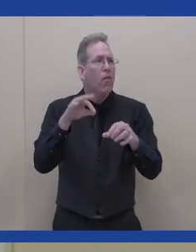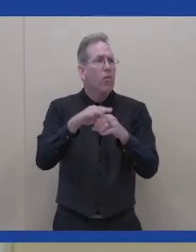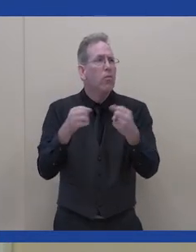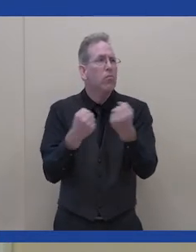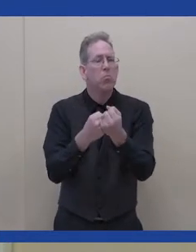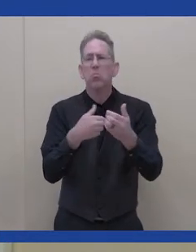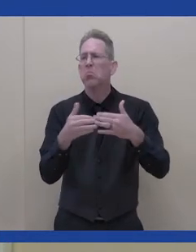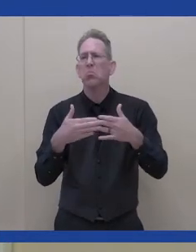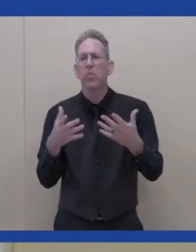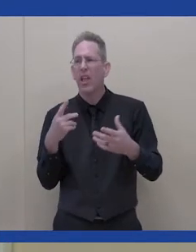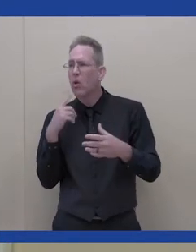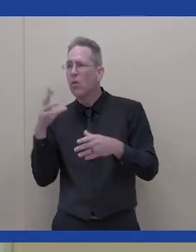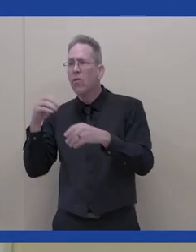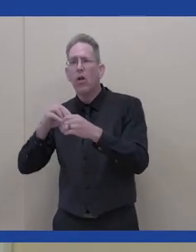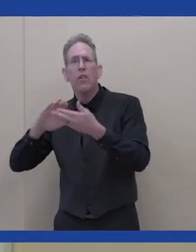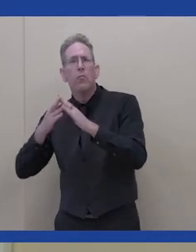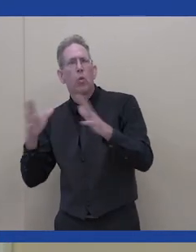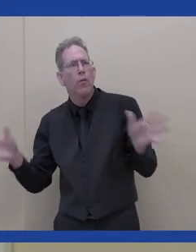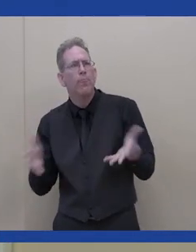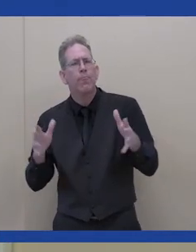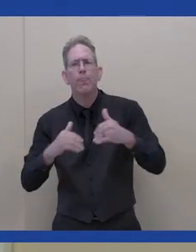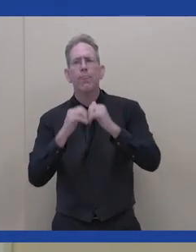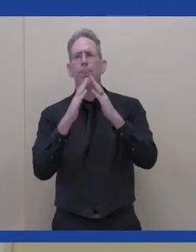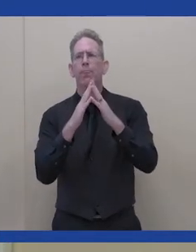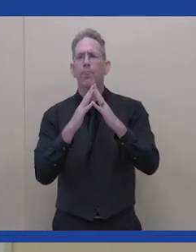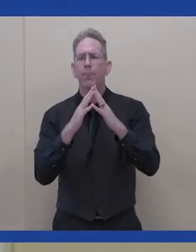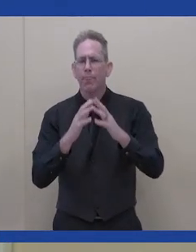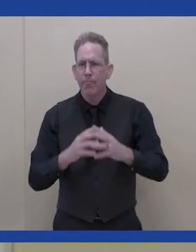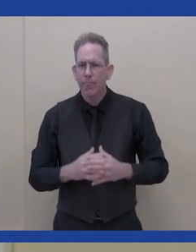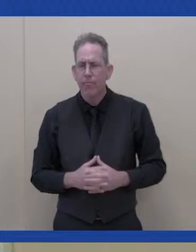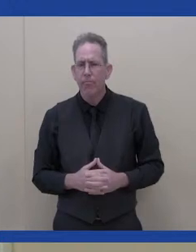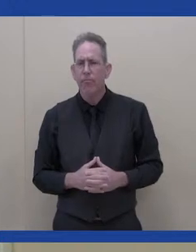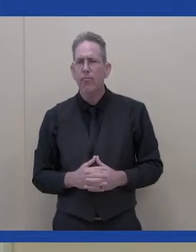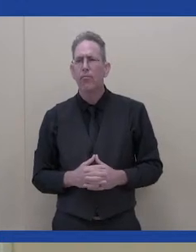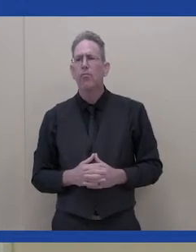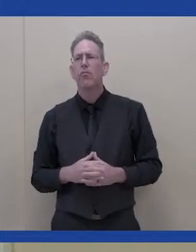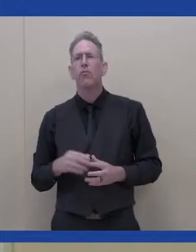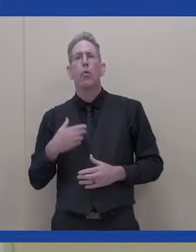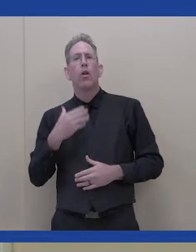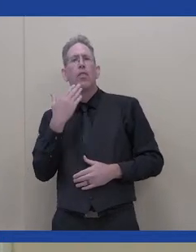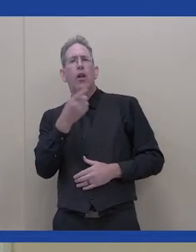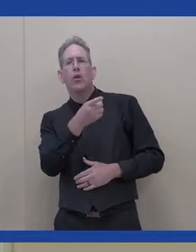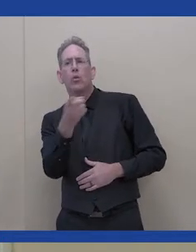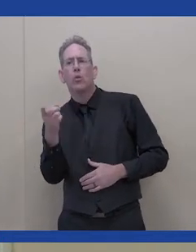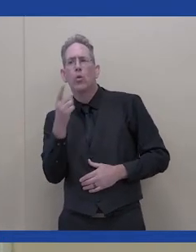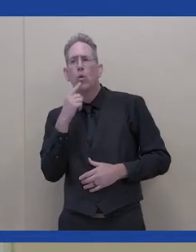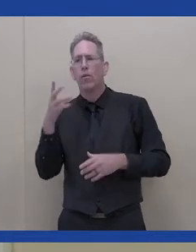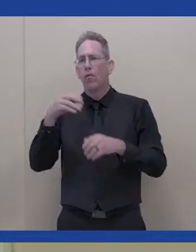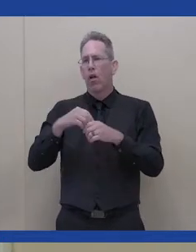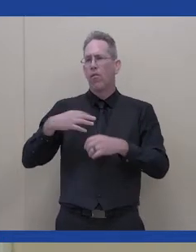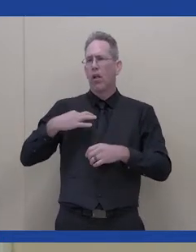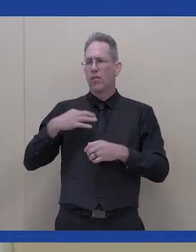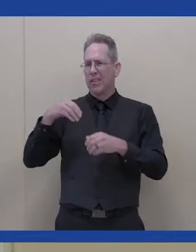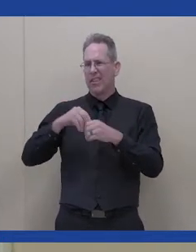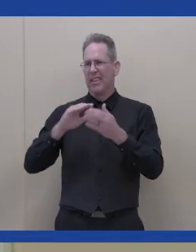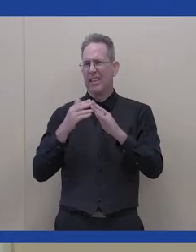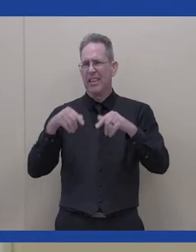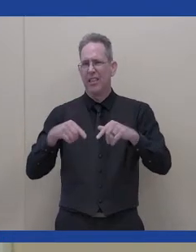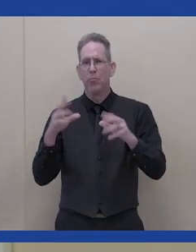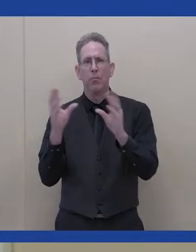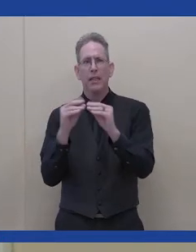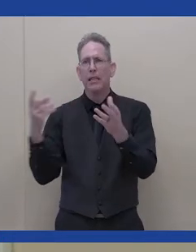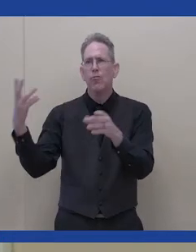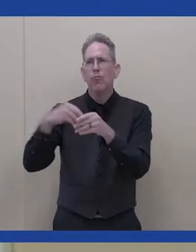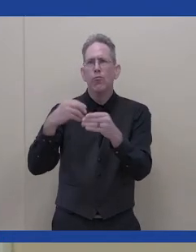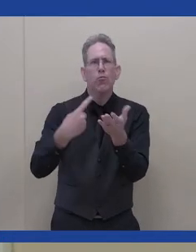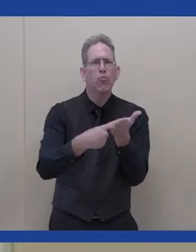itself. I also want to extend gratitude to my fellow candidates in the town meeting election for their thoughtful engagement on the issues facing